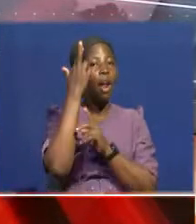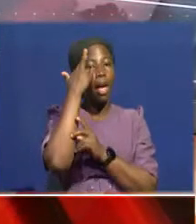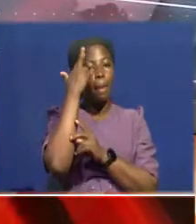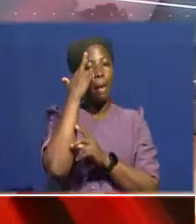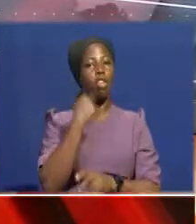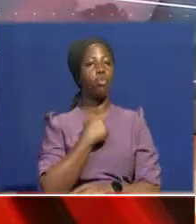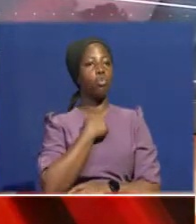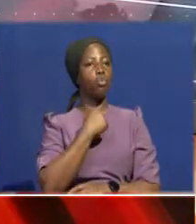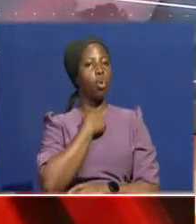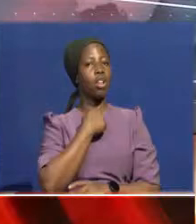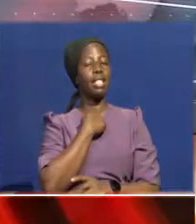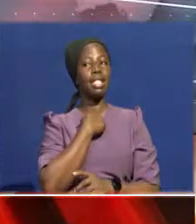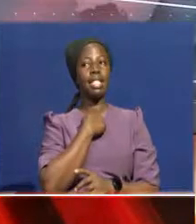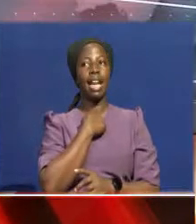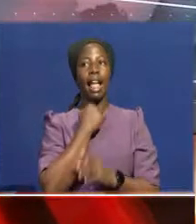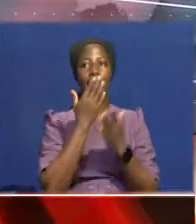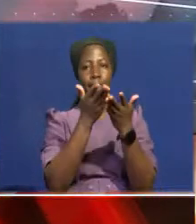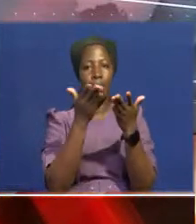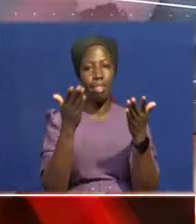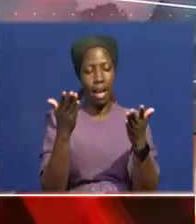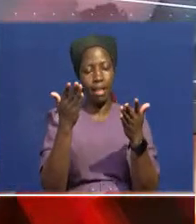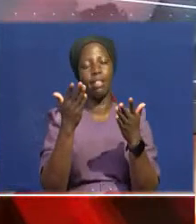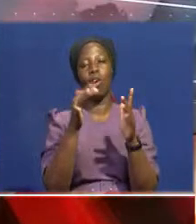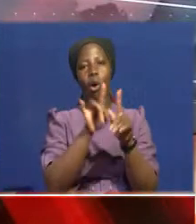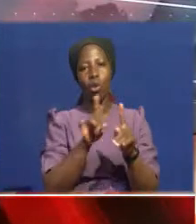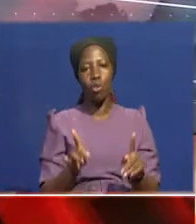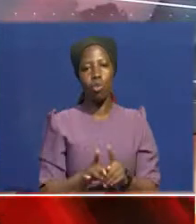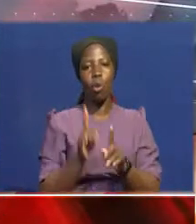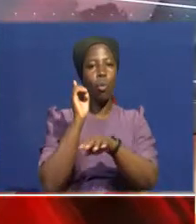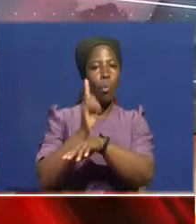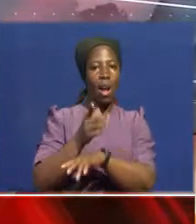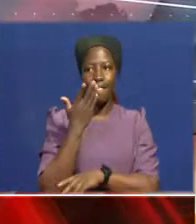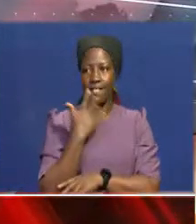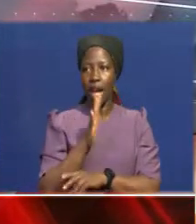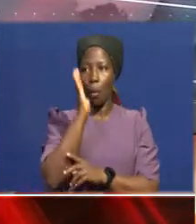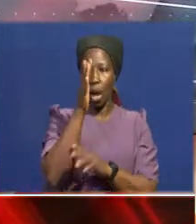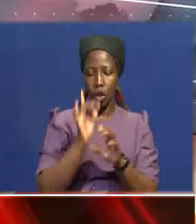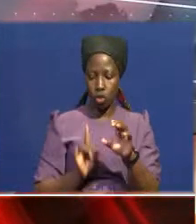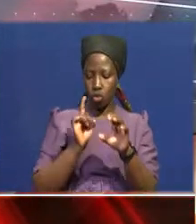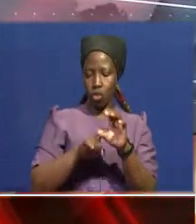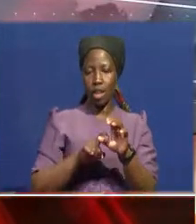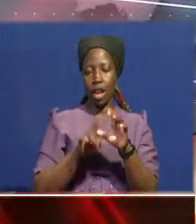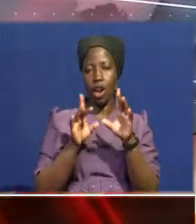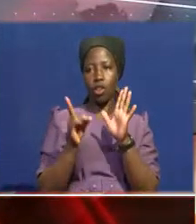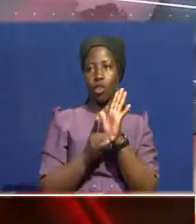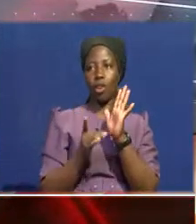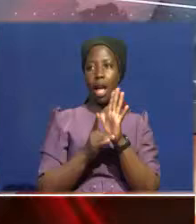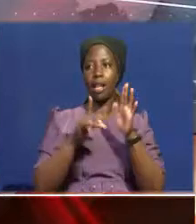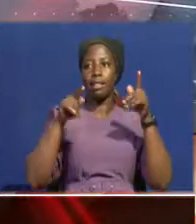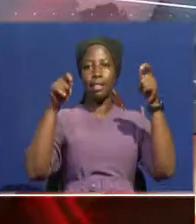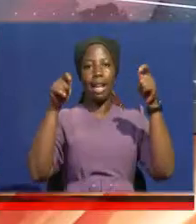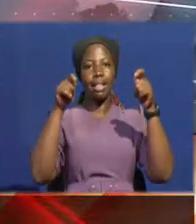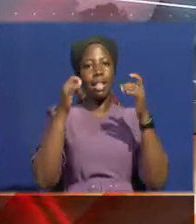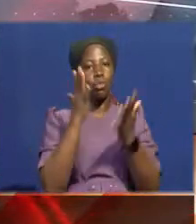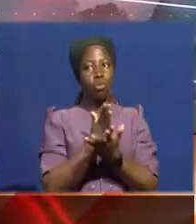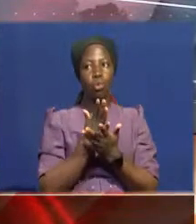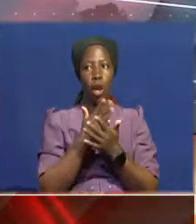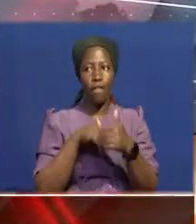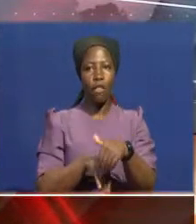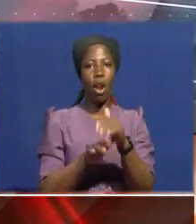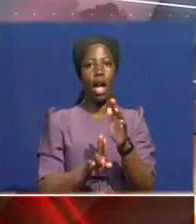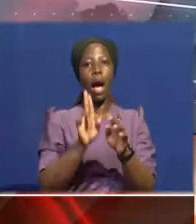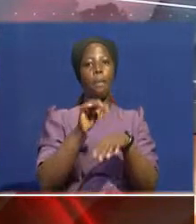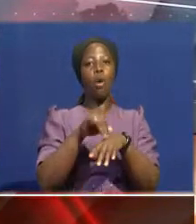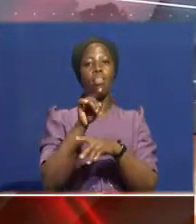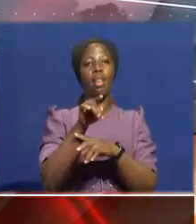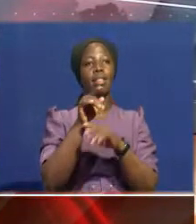unions, other unions within the health confines, also threatened to join the doctor's strike. And of course, we're keeping an eye on those developments. Now, I want to